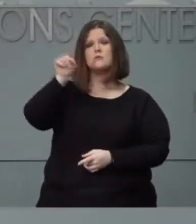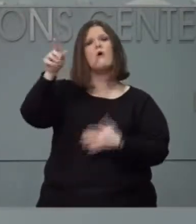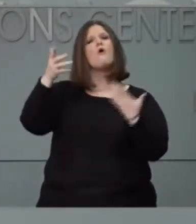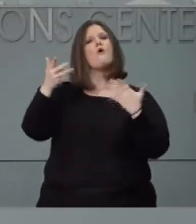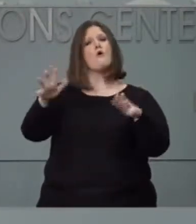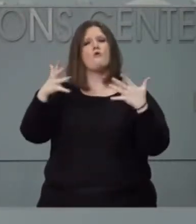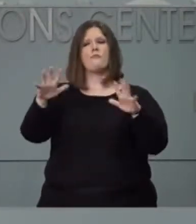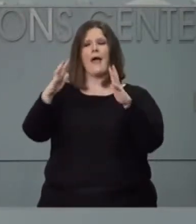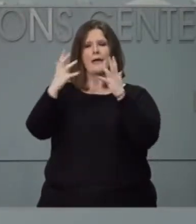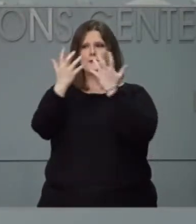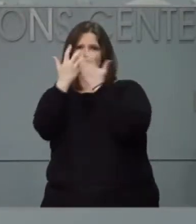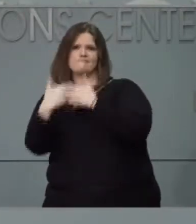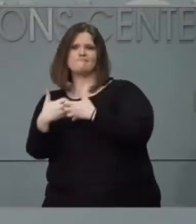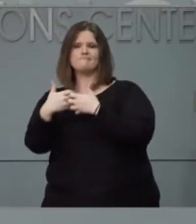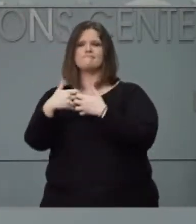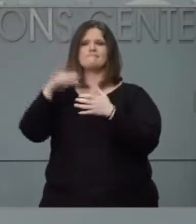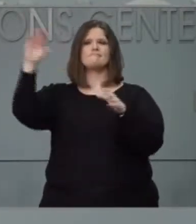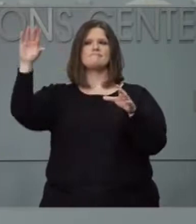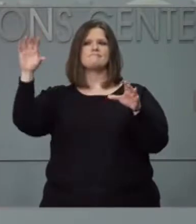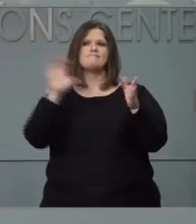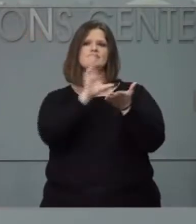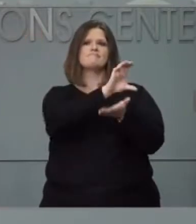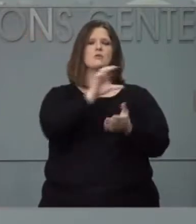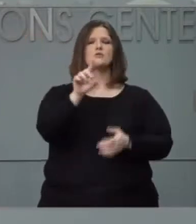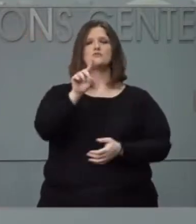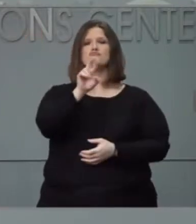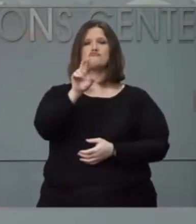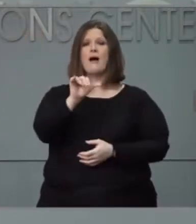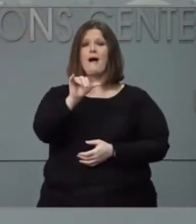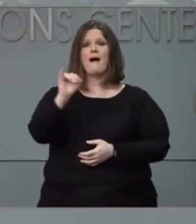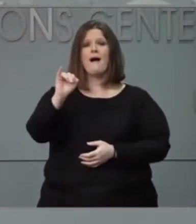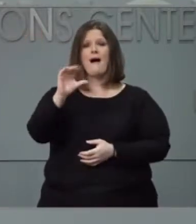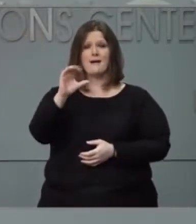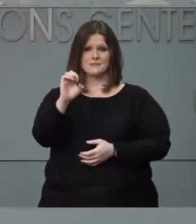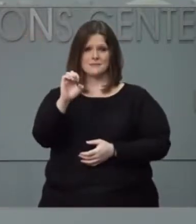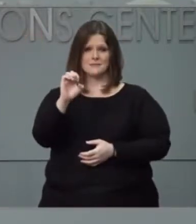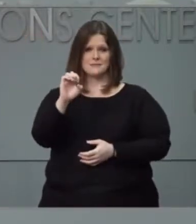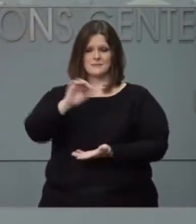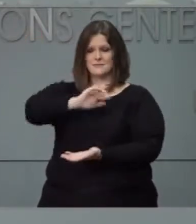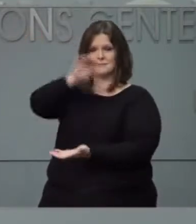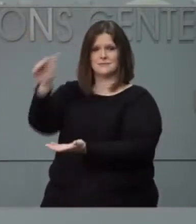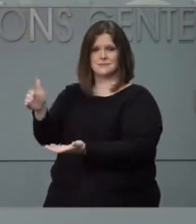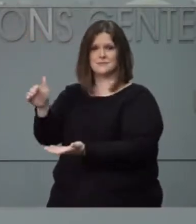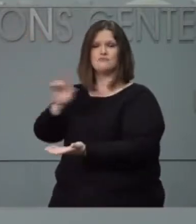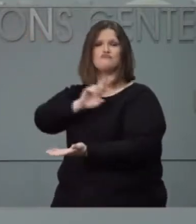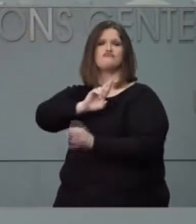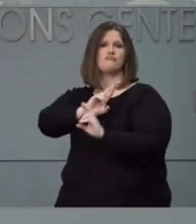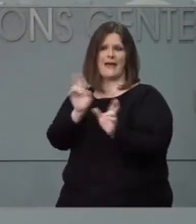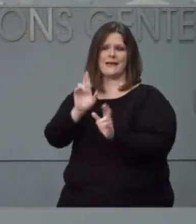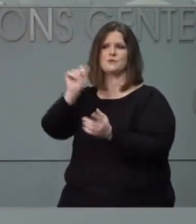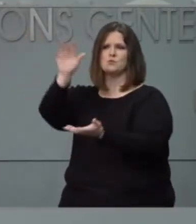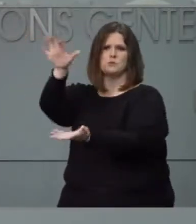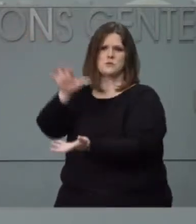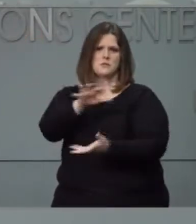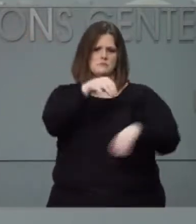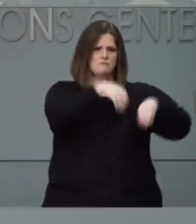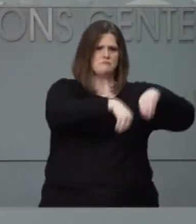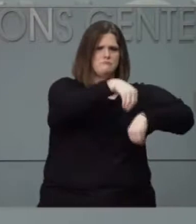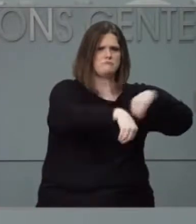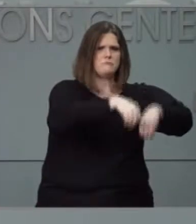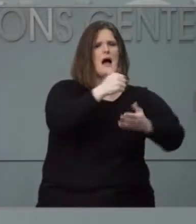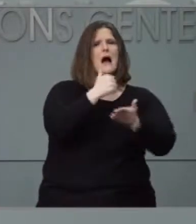arranged for dry ice to be available in order to keep it at the